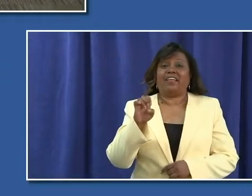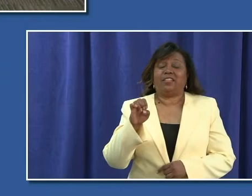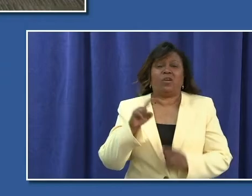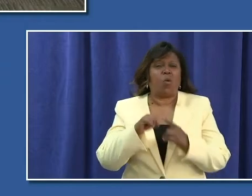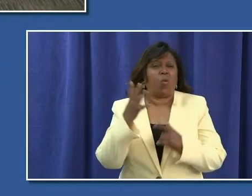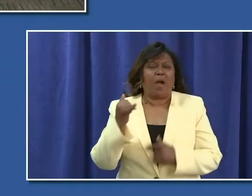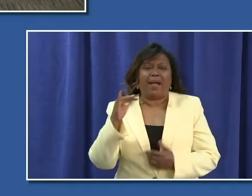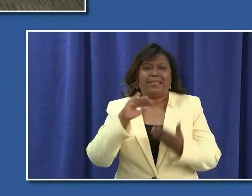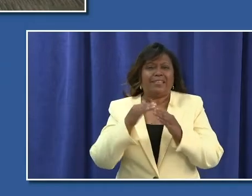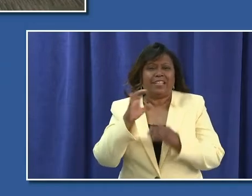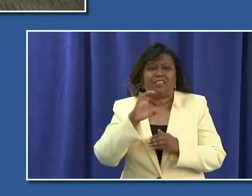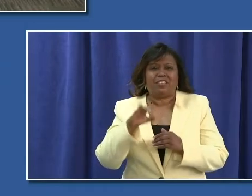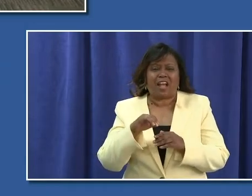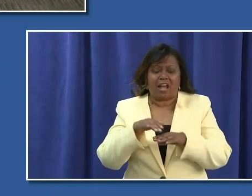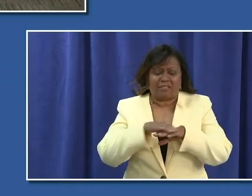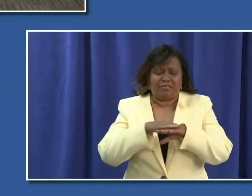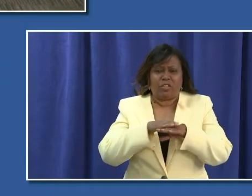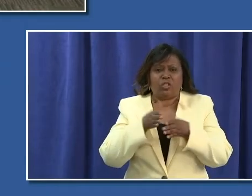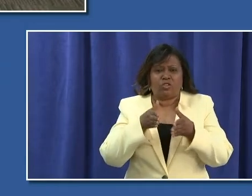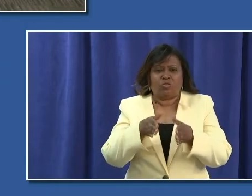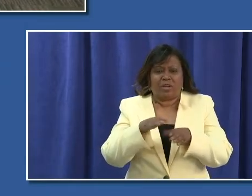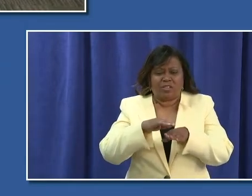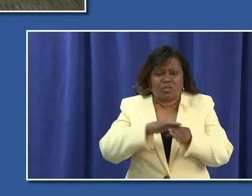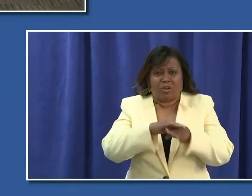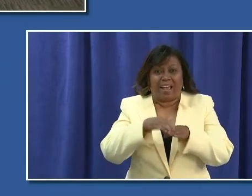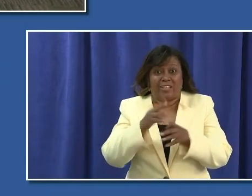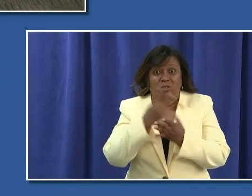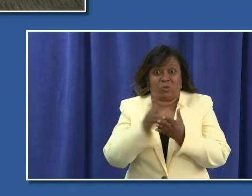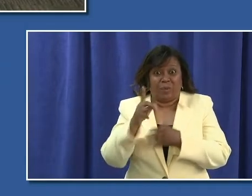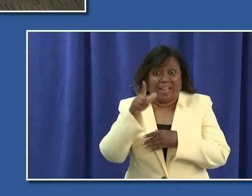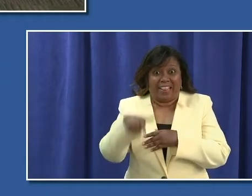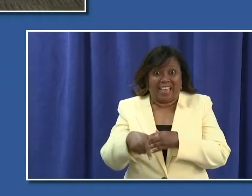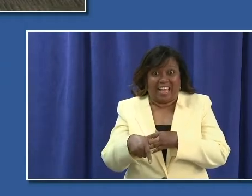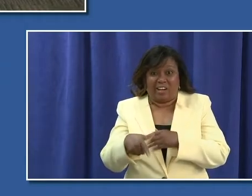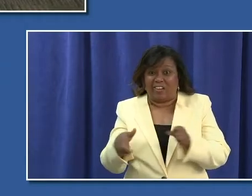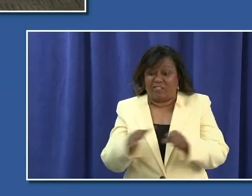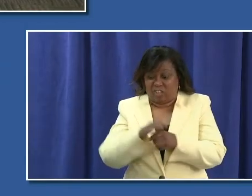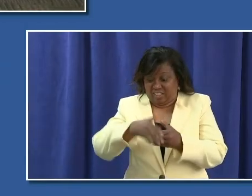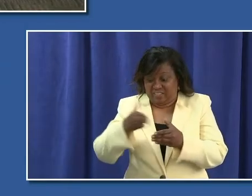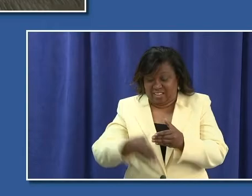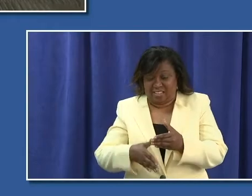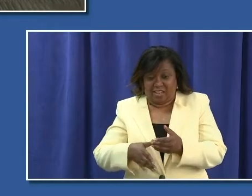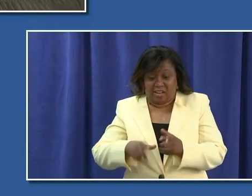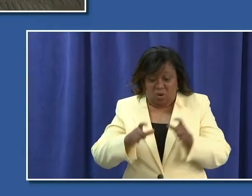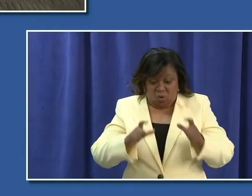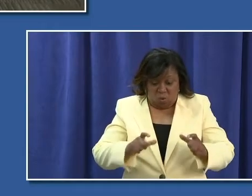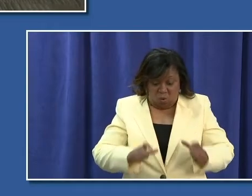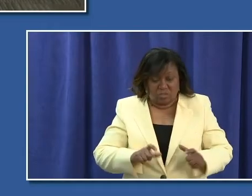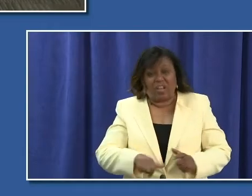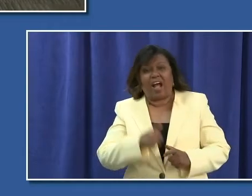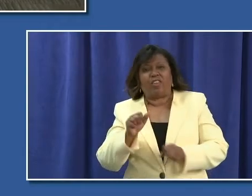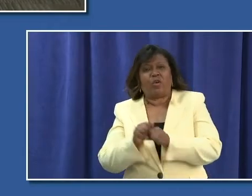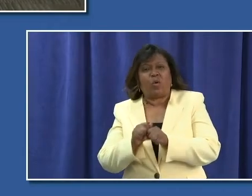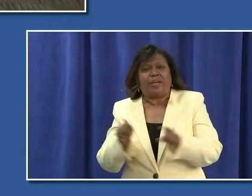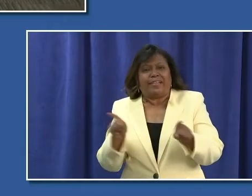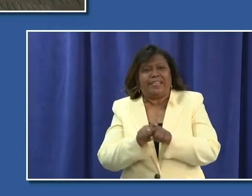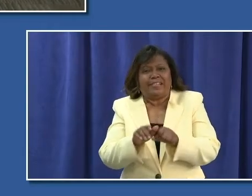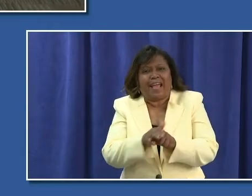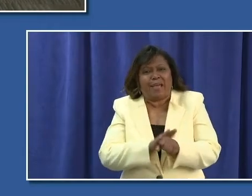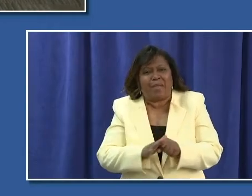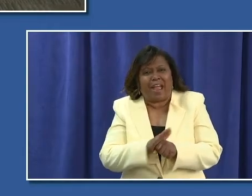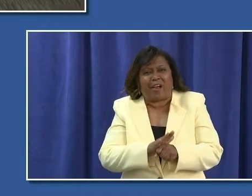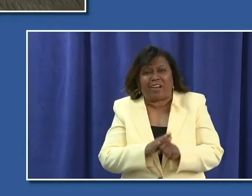City of Chicago resurfacing streets, then 2 weeks after full completion, digging holes to do other work in the same